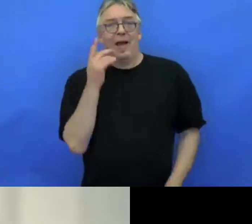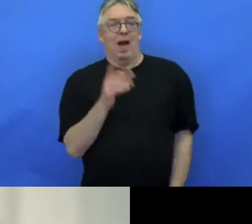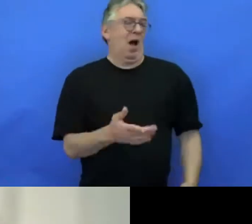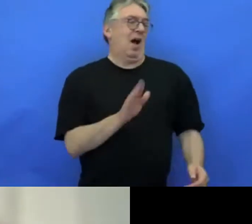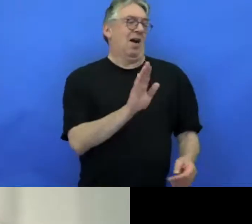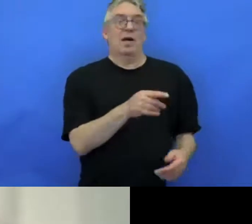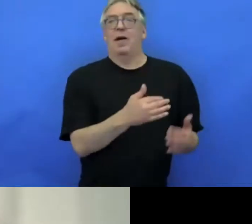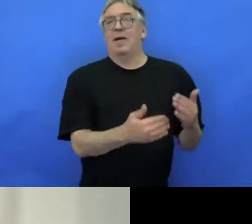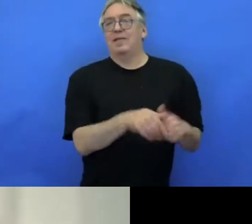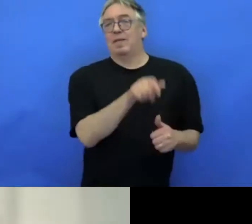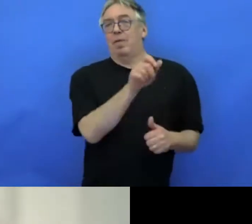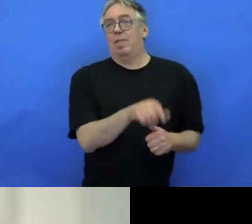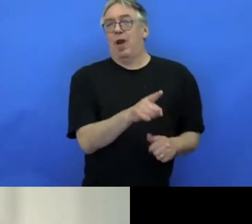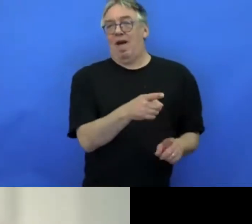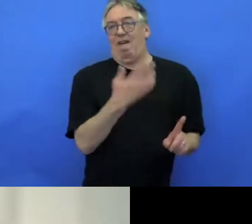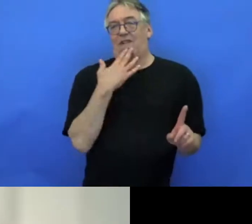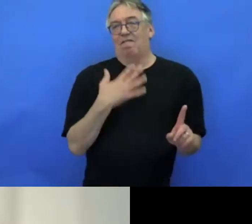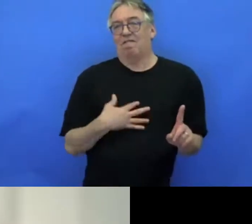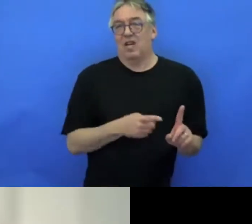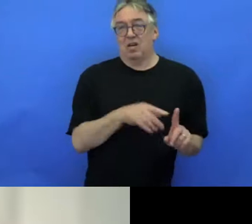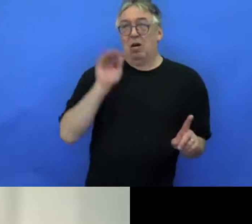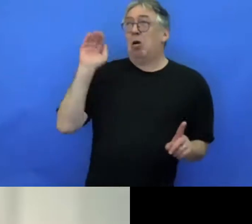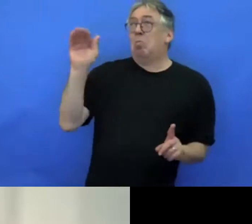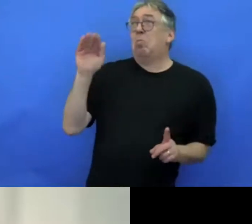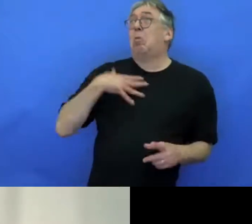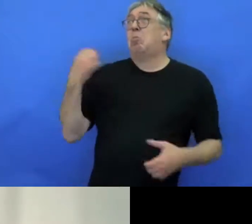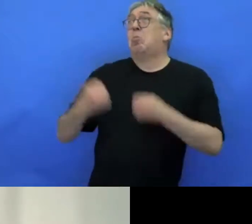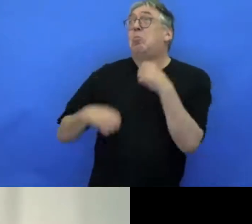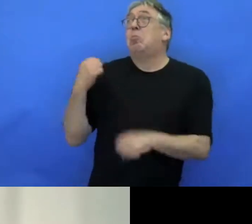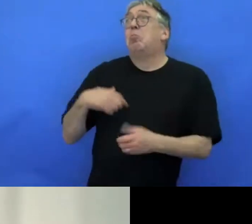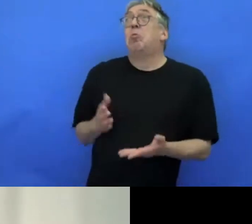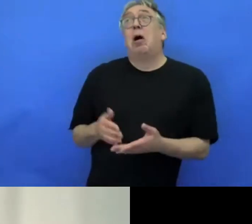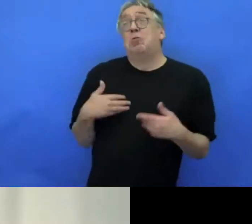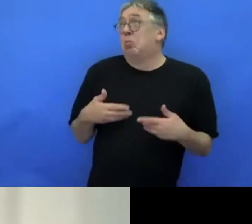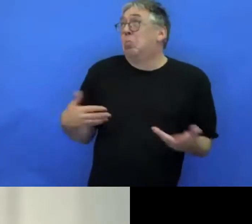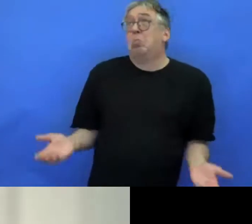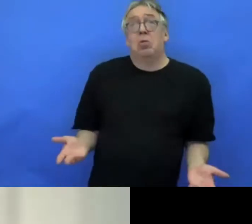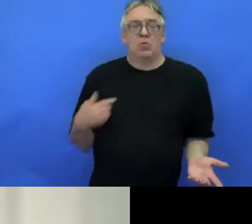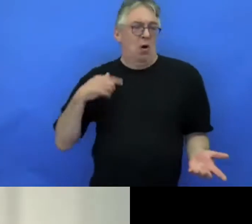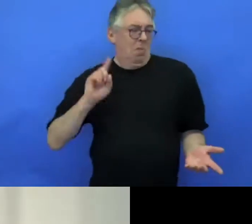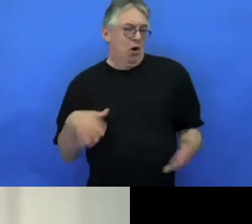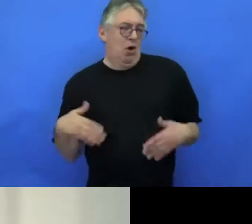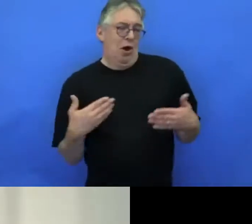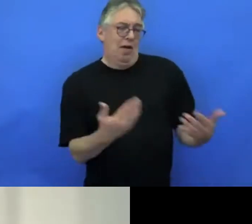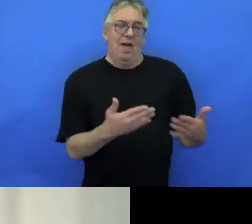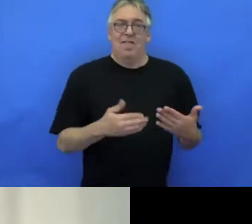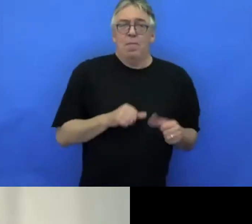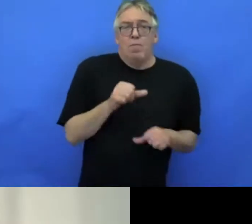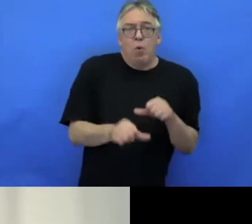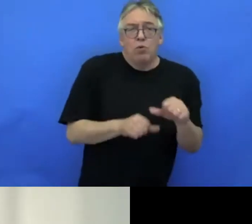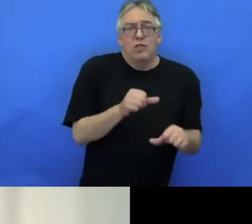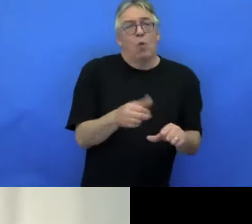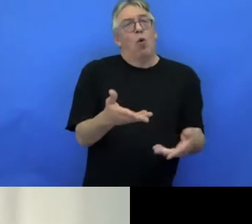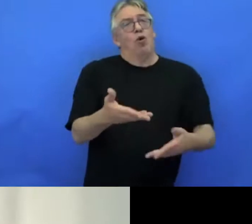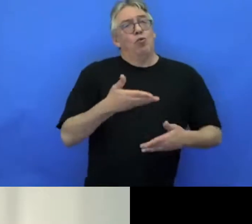People, identifying how they've been deprived of rights and having mechanisms in order to be able to